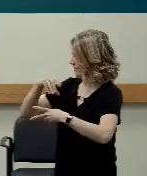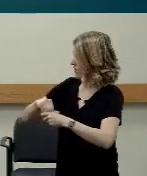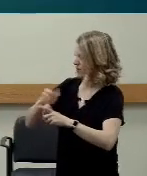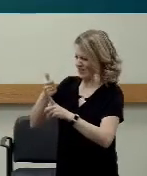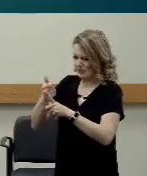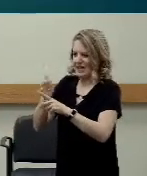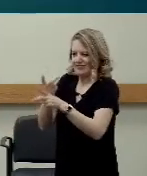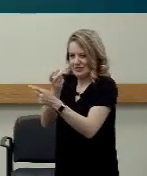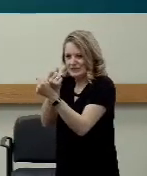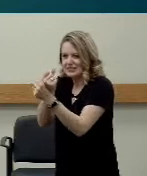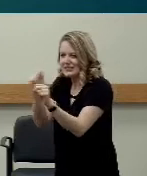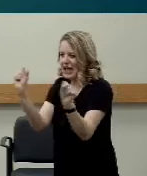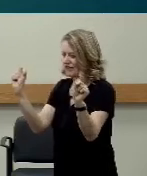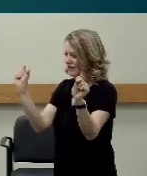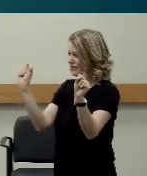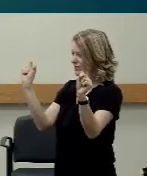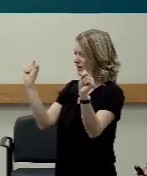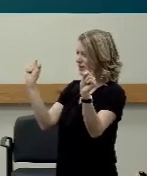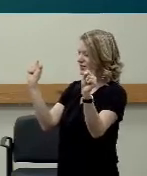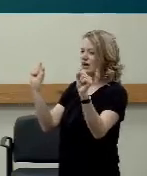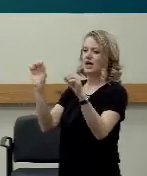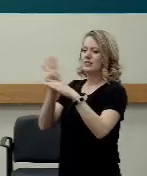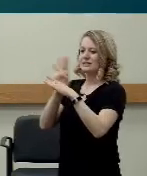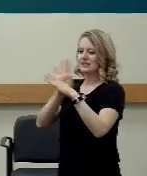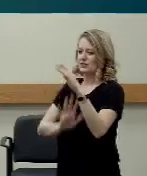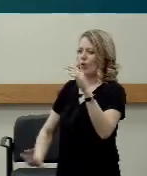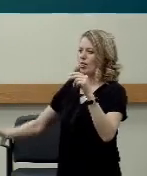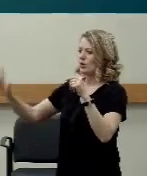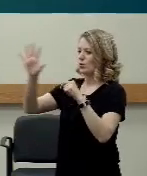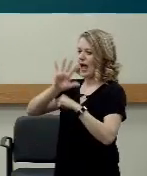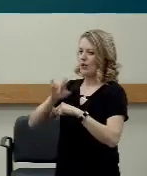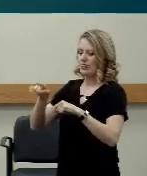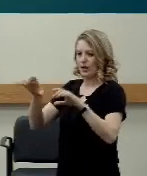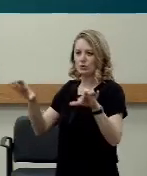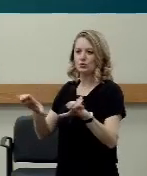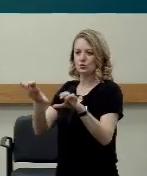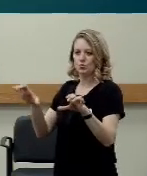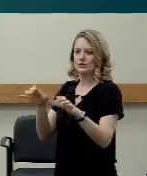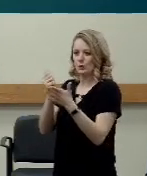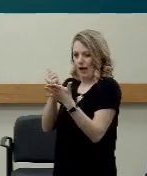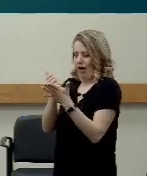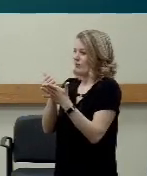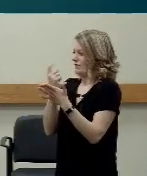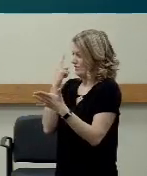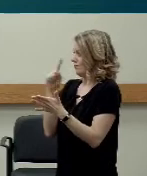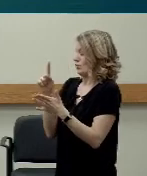taken, and the safety measures that businesses all over the city have taken upon themselves.